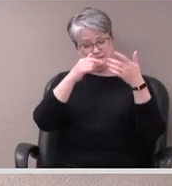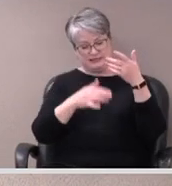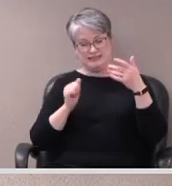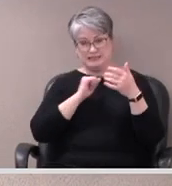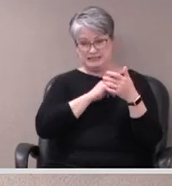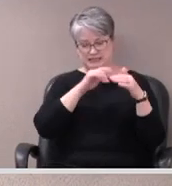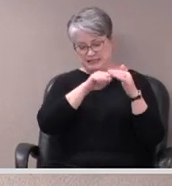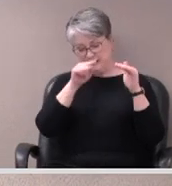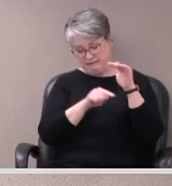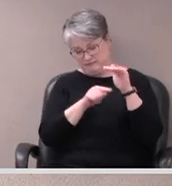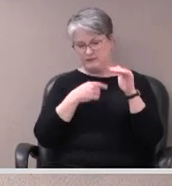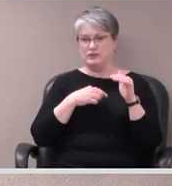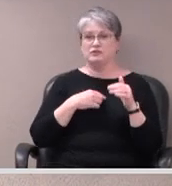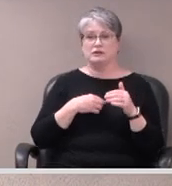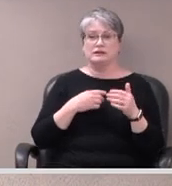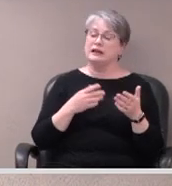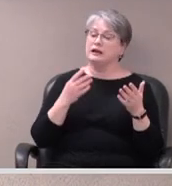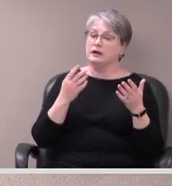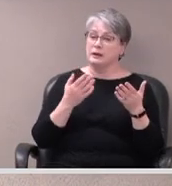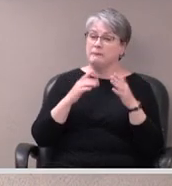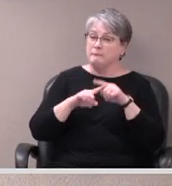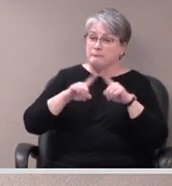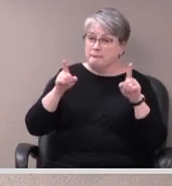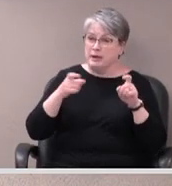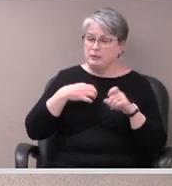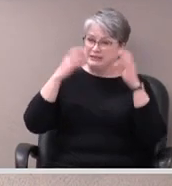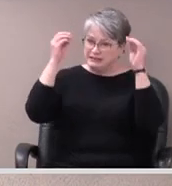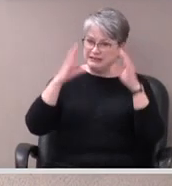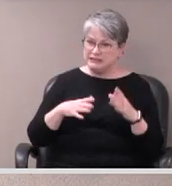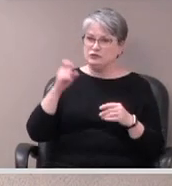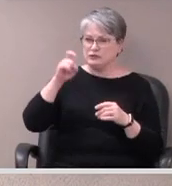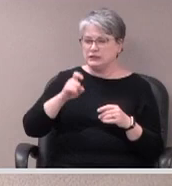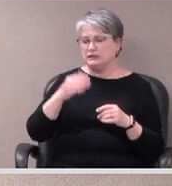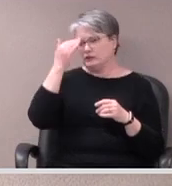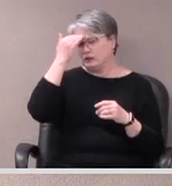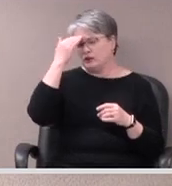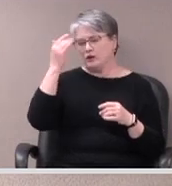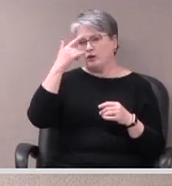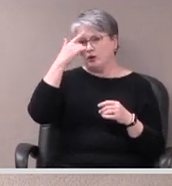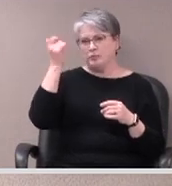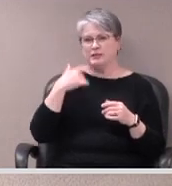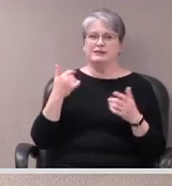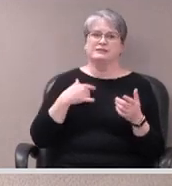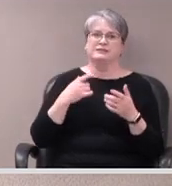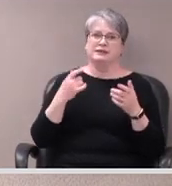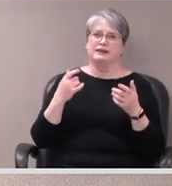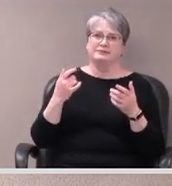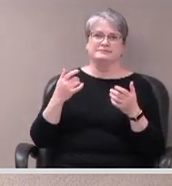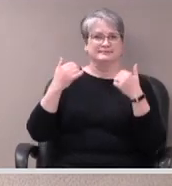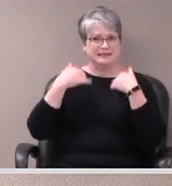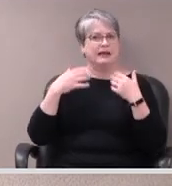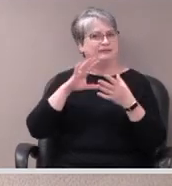get the message out to the teachers, because they're carrying a message also, not in a bad way, but